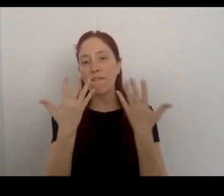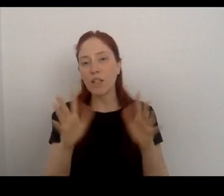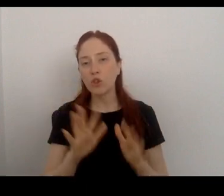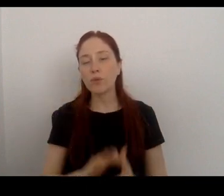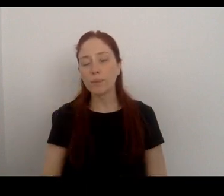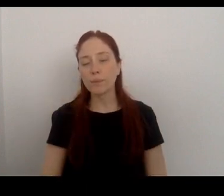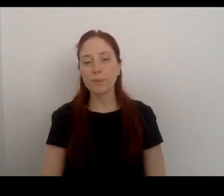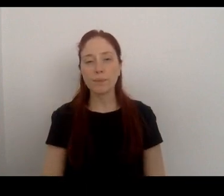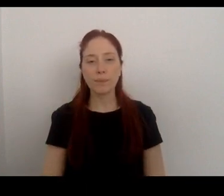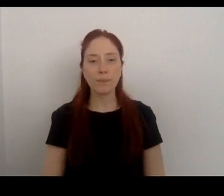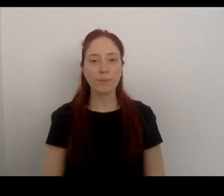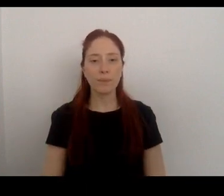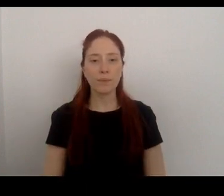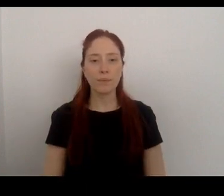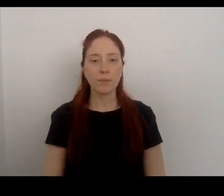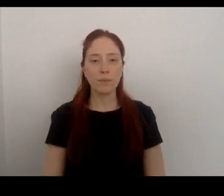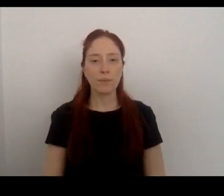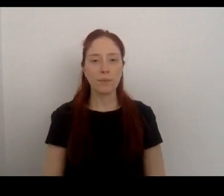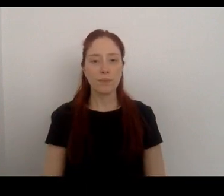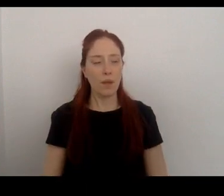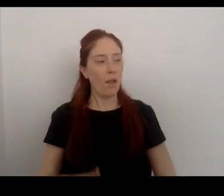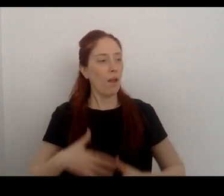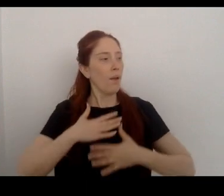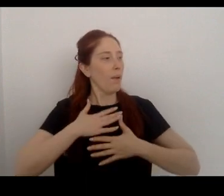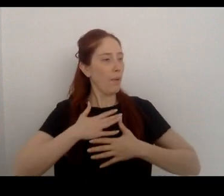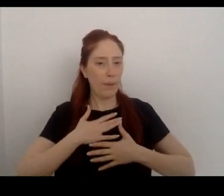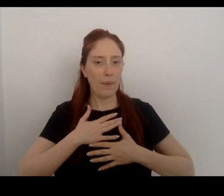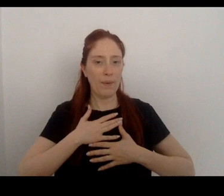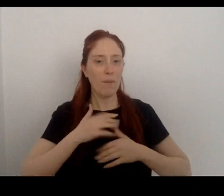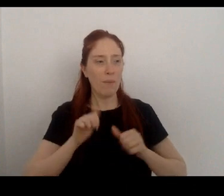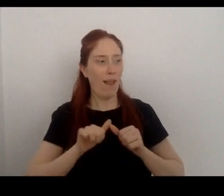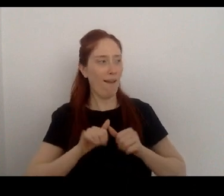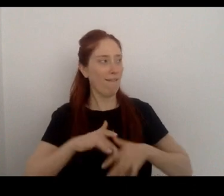That makes me feel better. Me too.